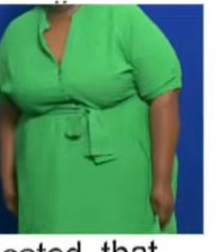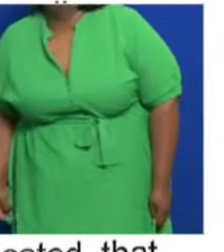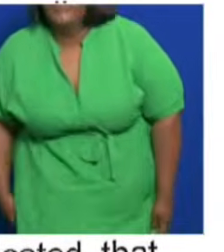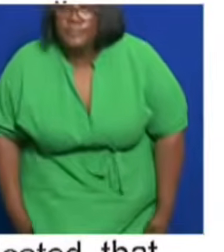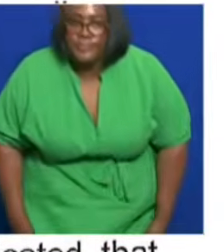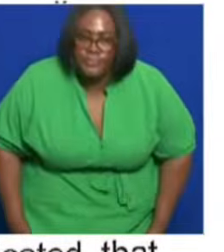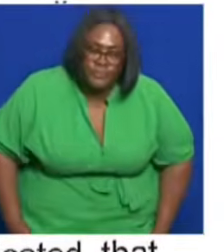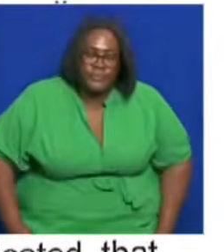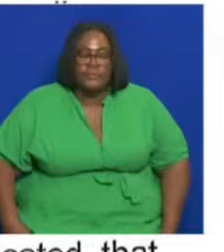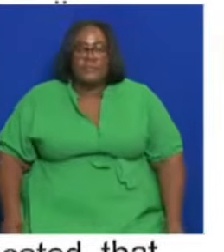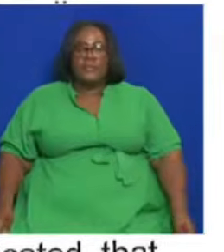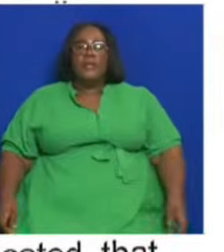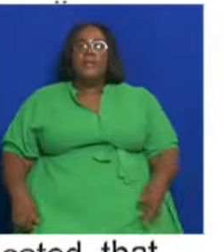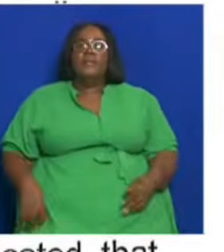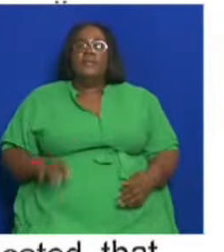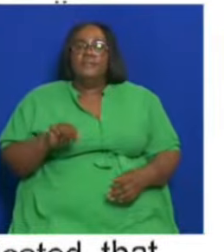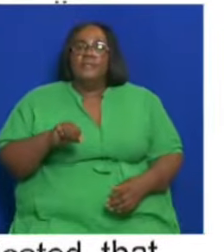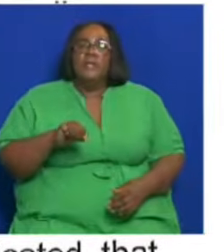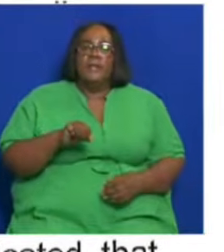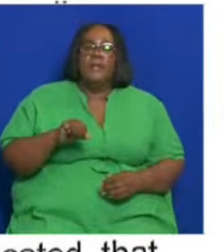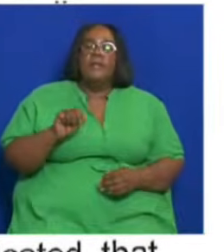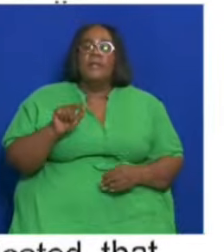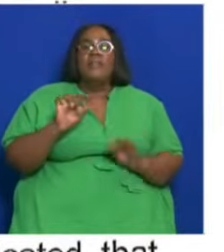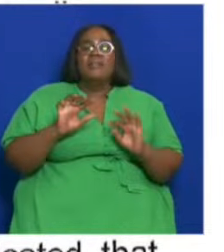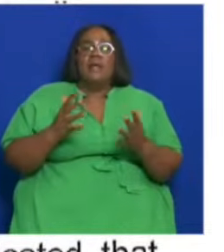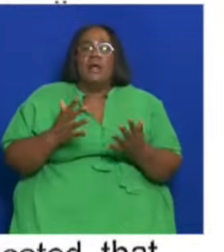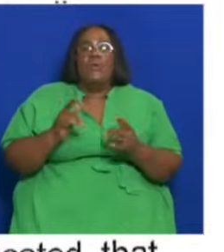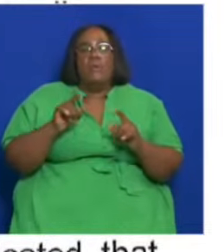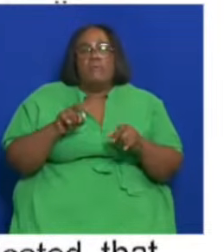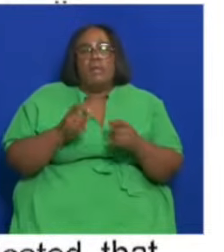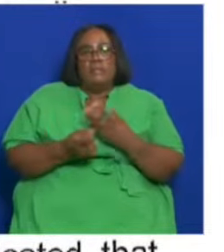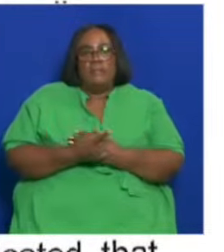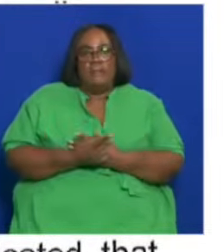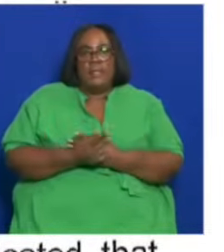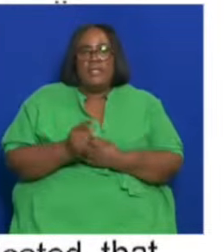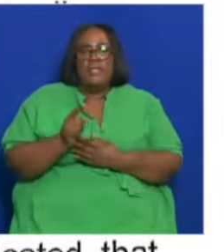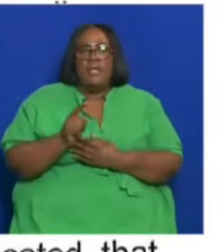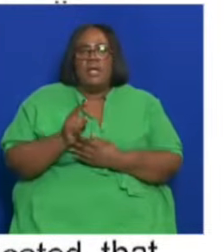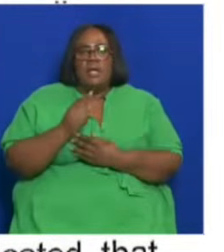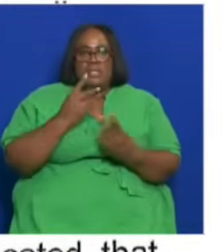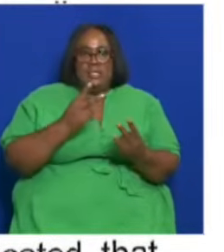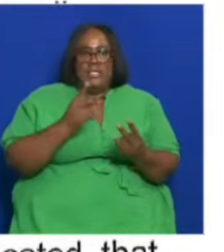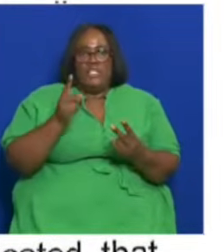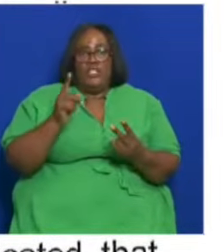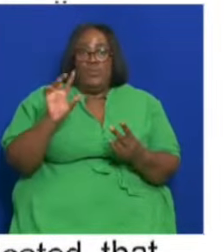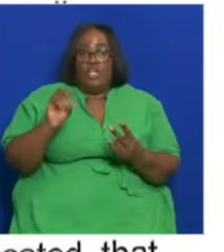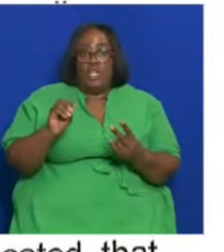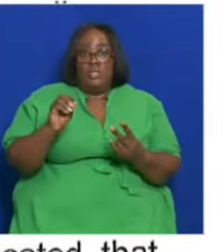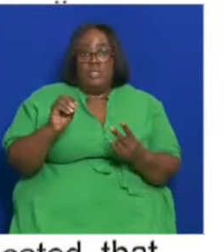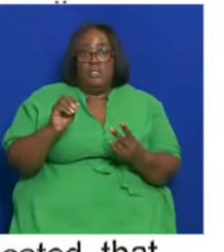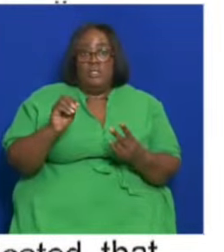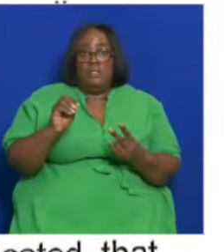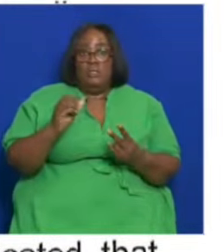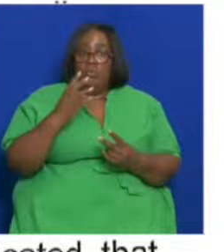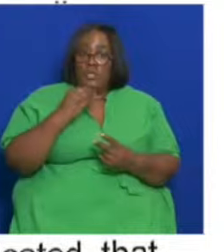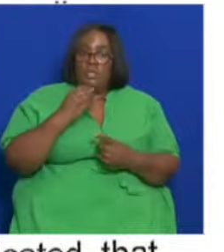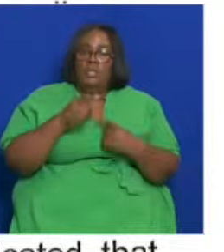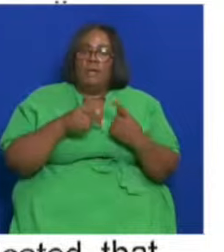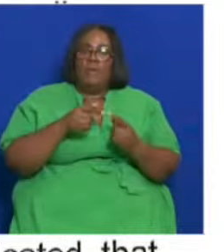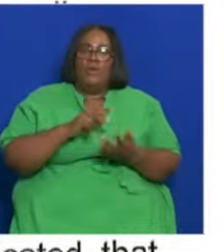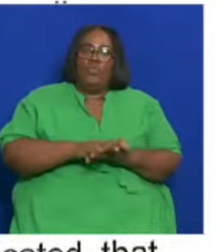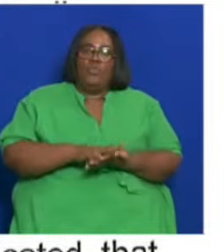she was asking about authorization. In fact, he's saying you were asking about